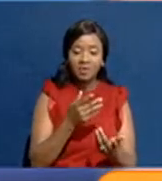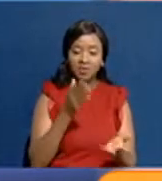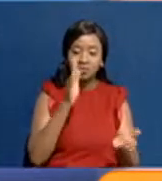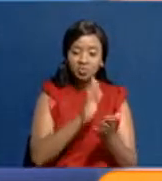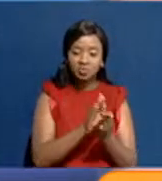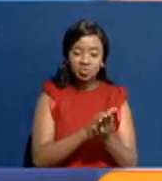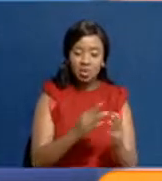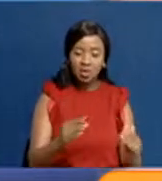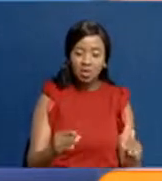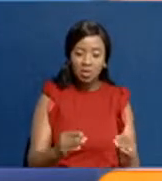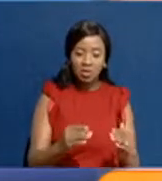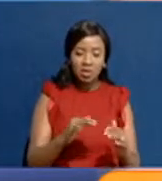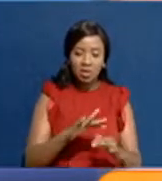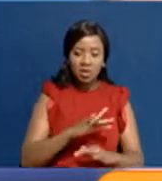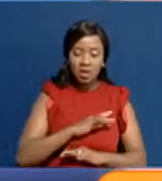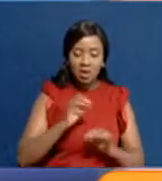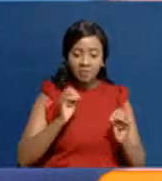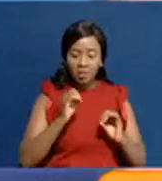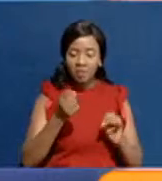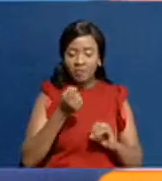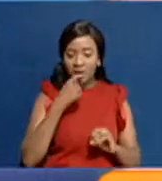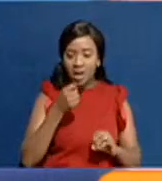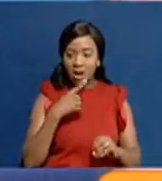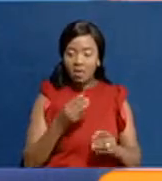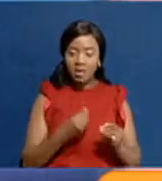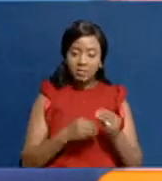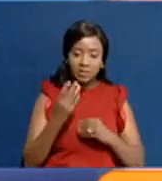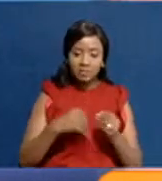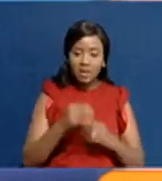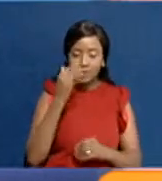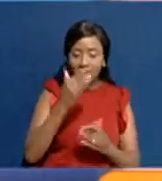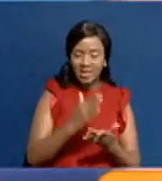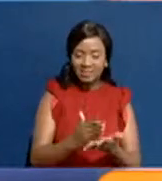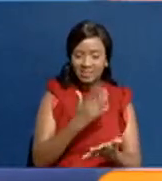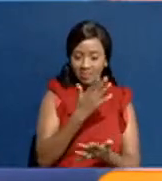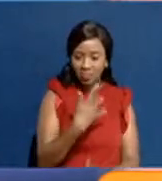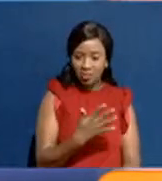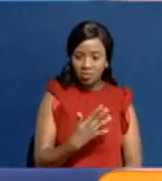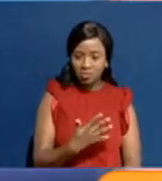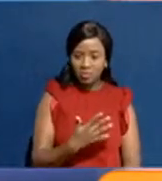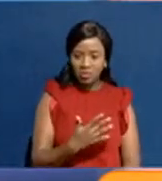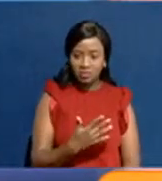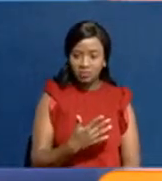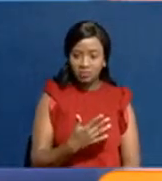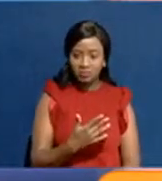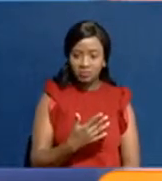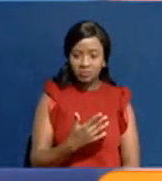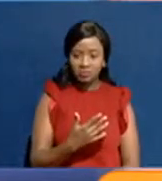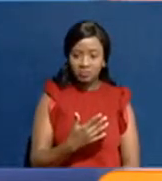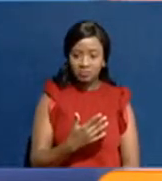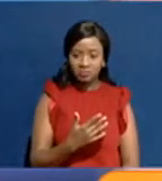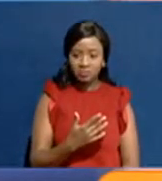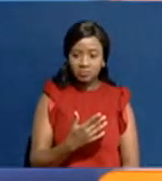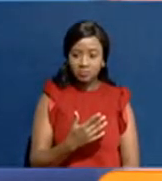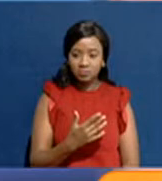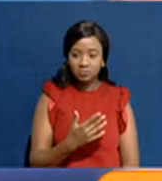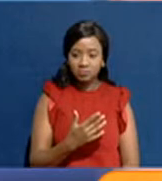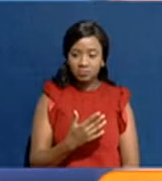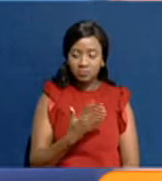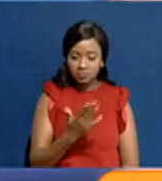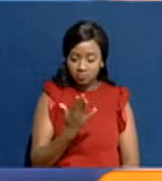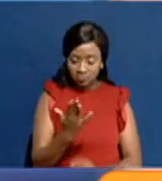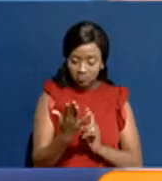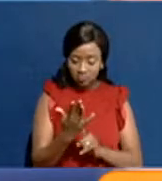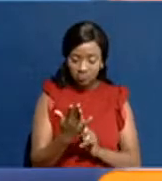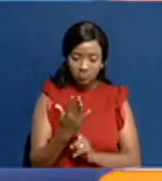of drugs and drugs and medical supplies. Because there are some documents that we had seen and a story that we did over the weekend that shows